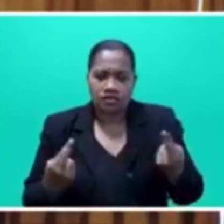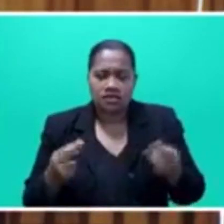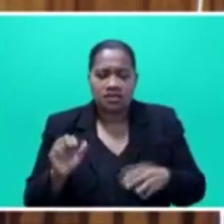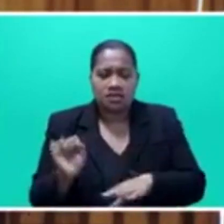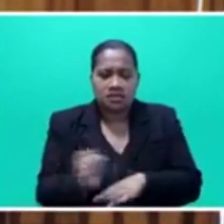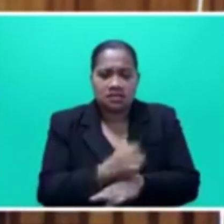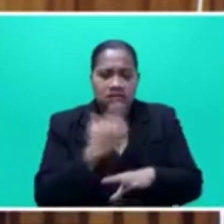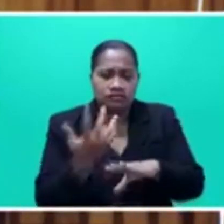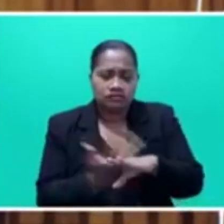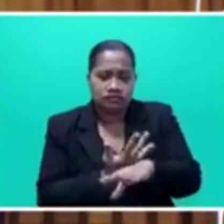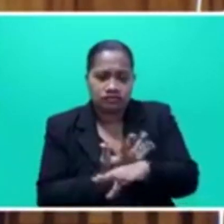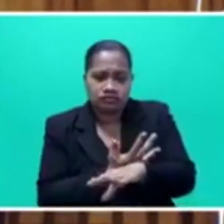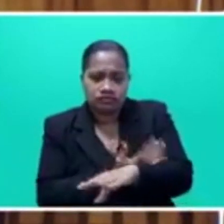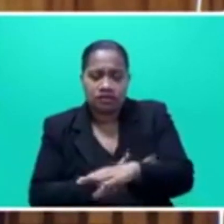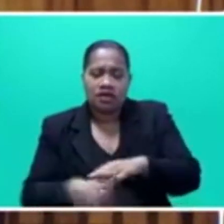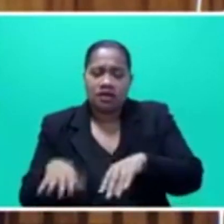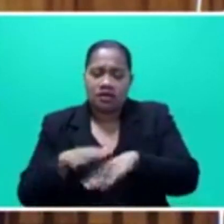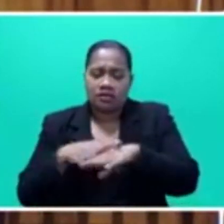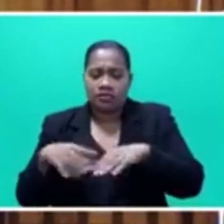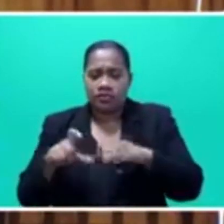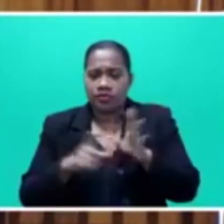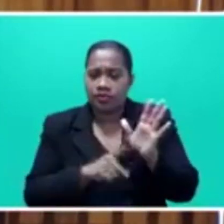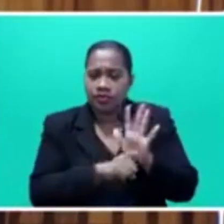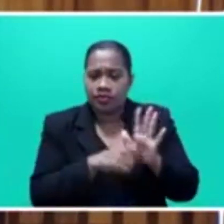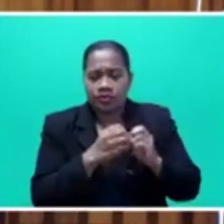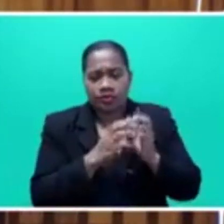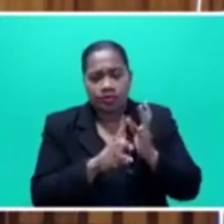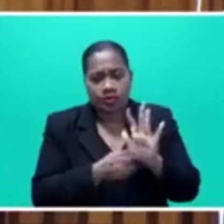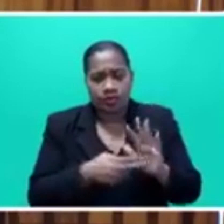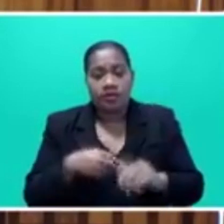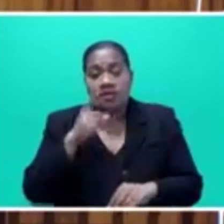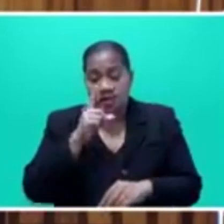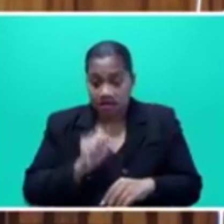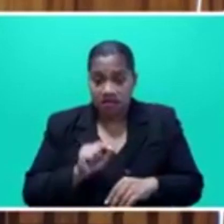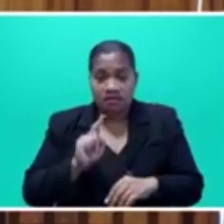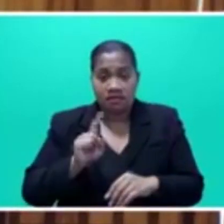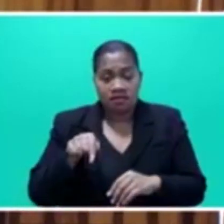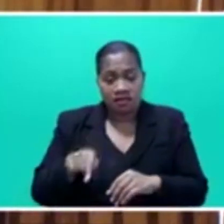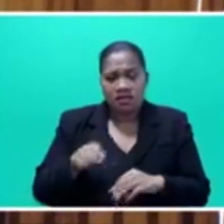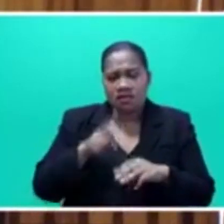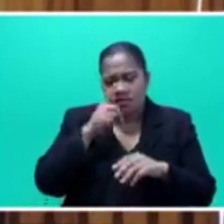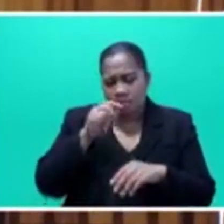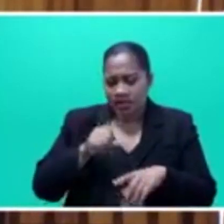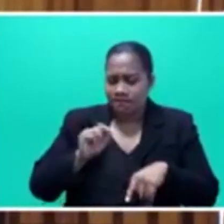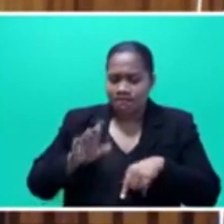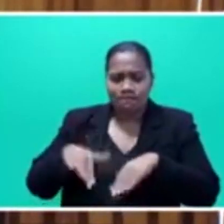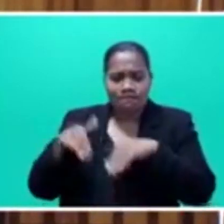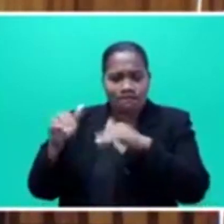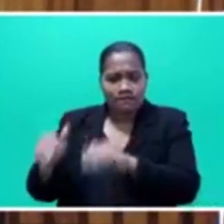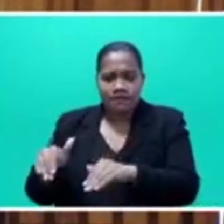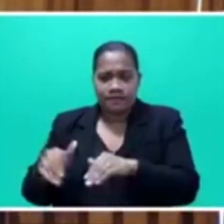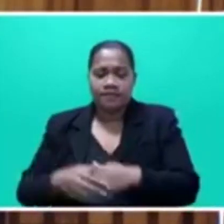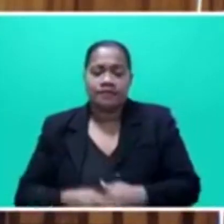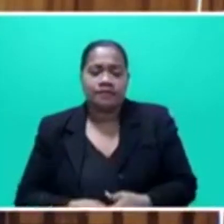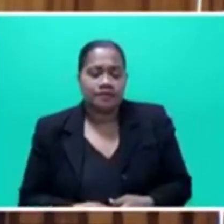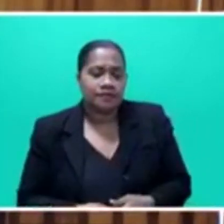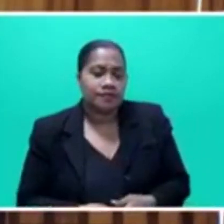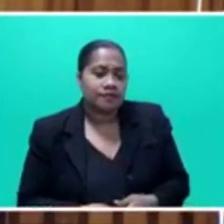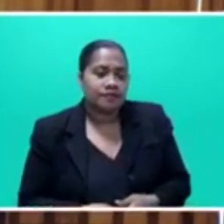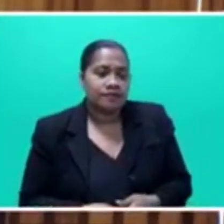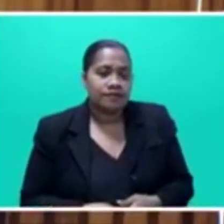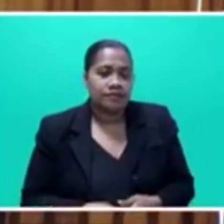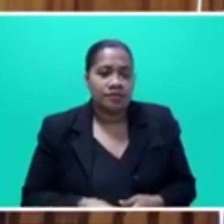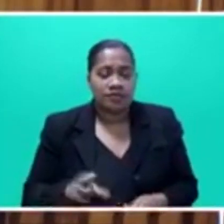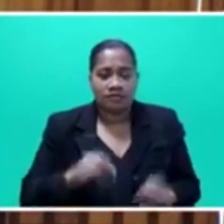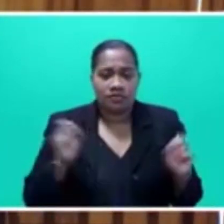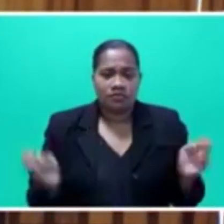other blue carbon as well as renewable energy projects that can immediately be, people can participate in the carbon markets through Article 6 of the Paris